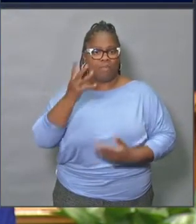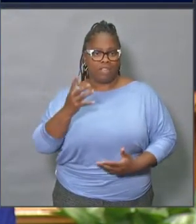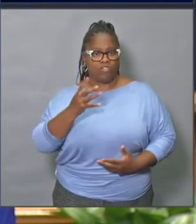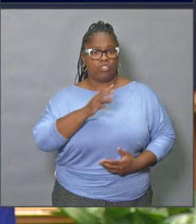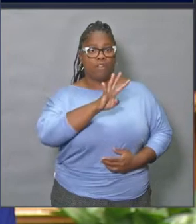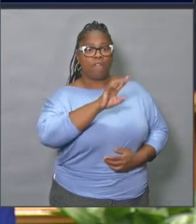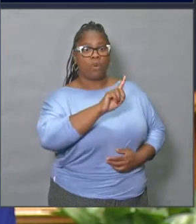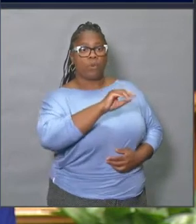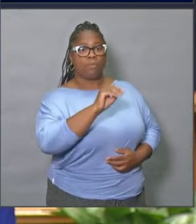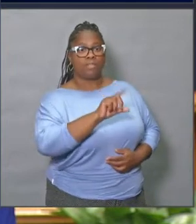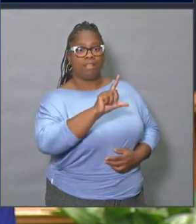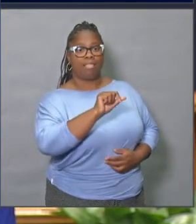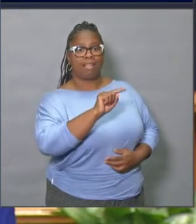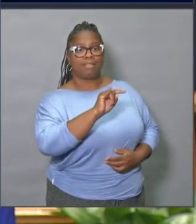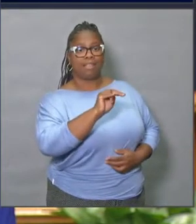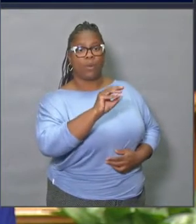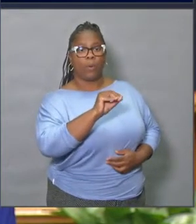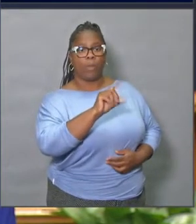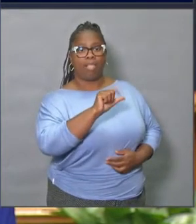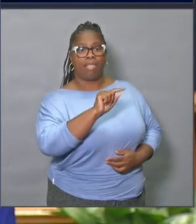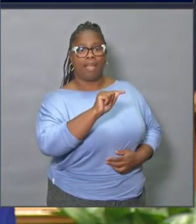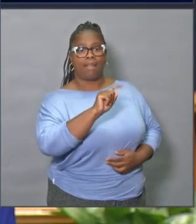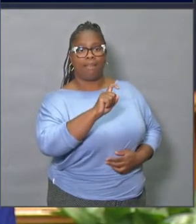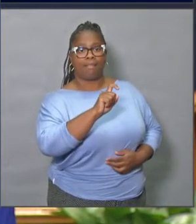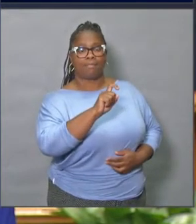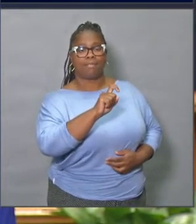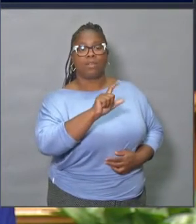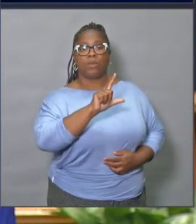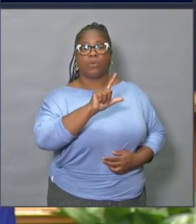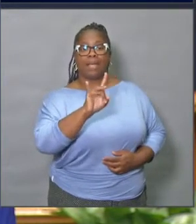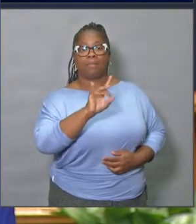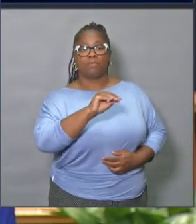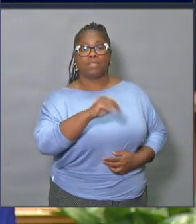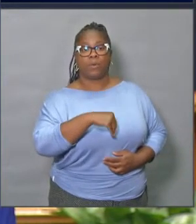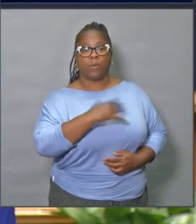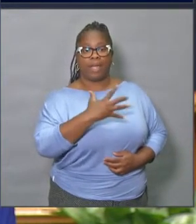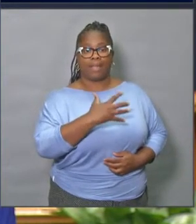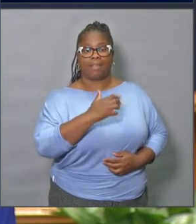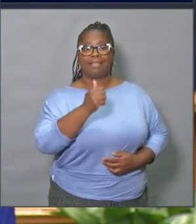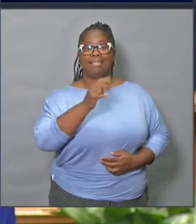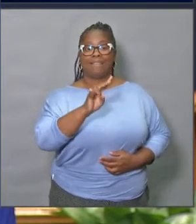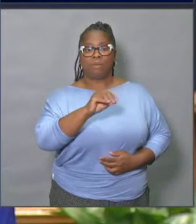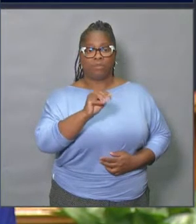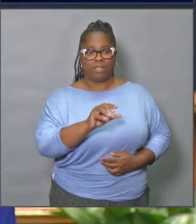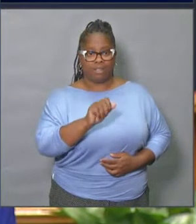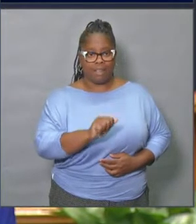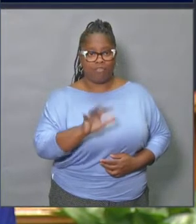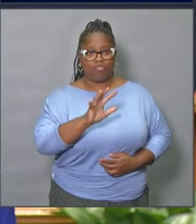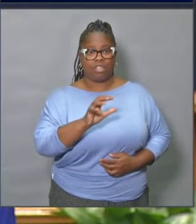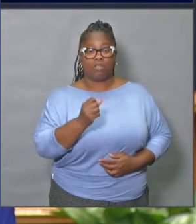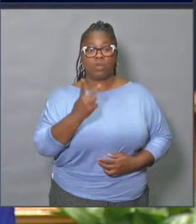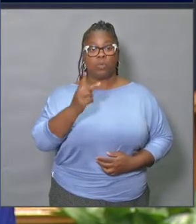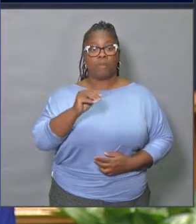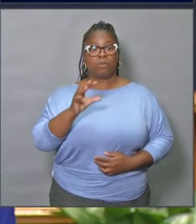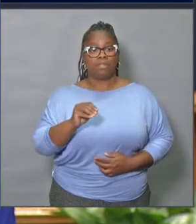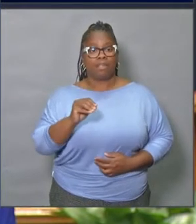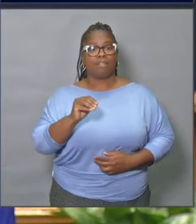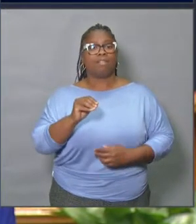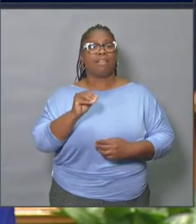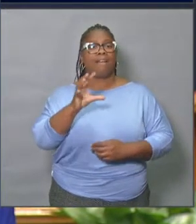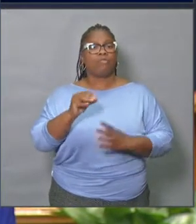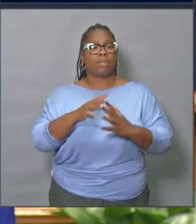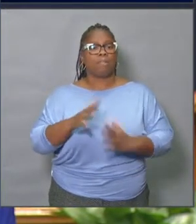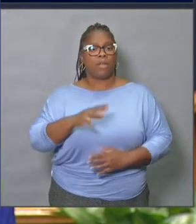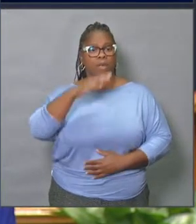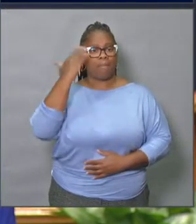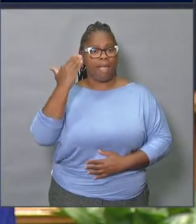Latino, Latinx, 28% are white, 17% are Asian, 12% are African American,